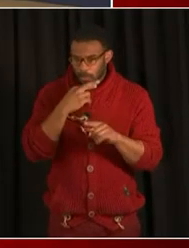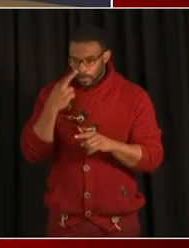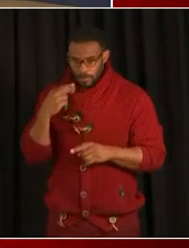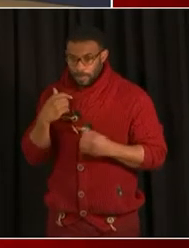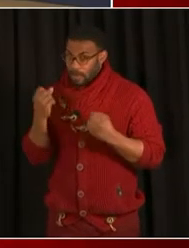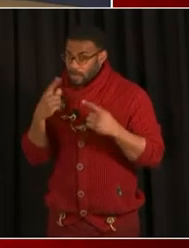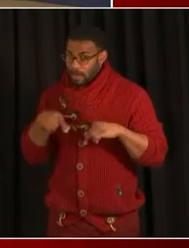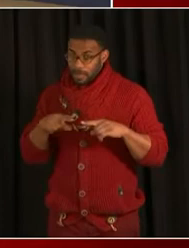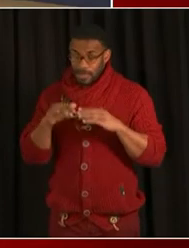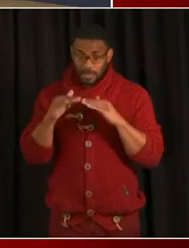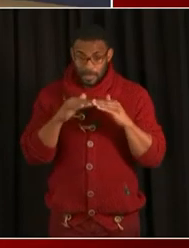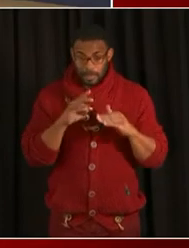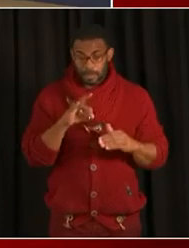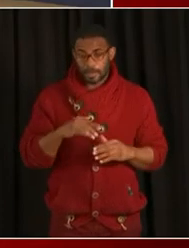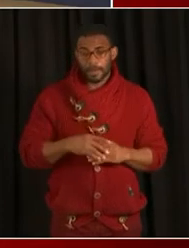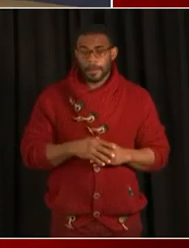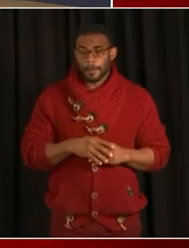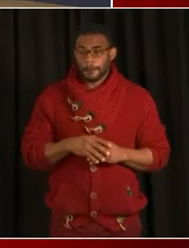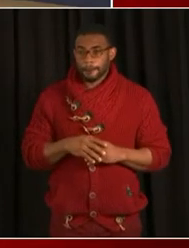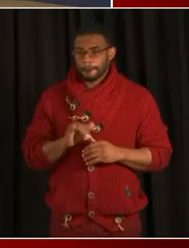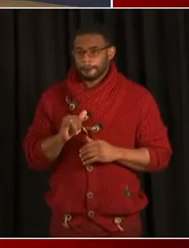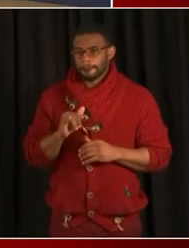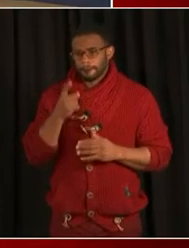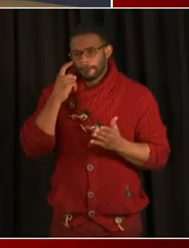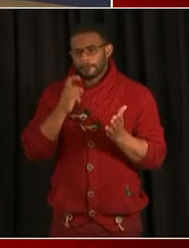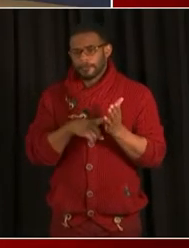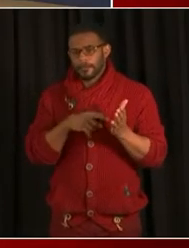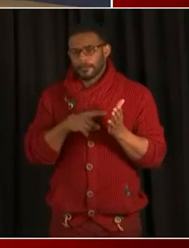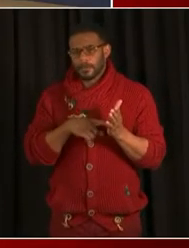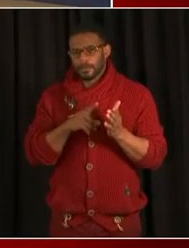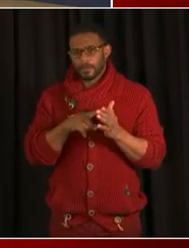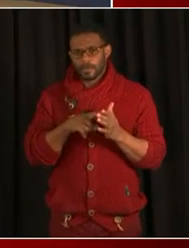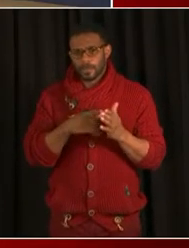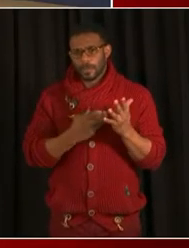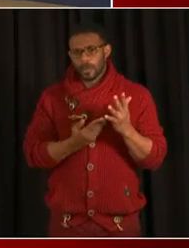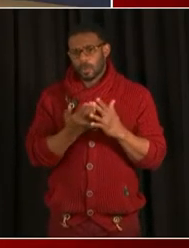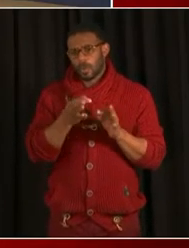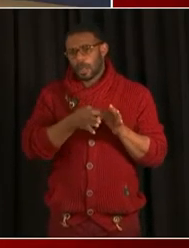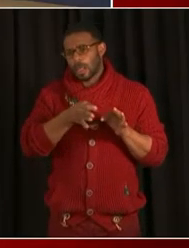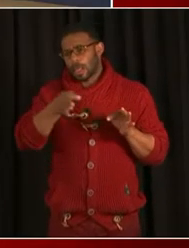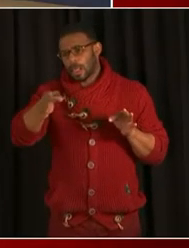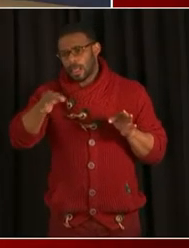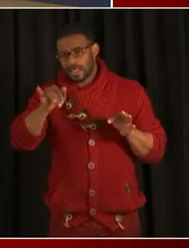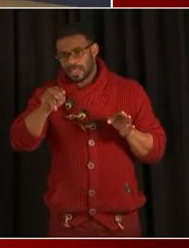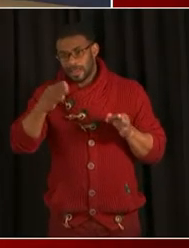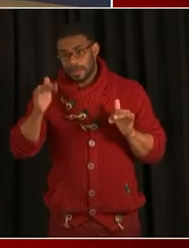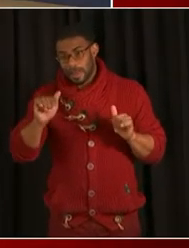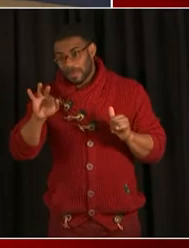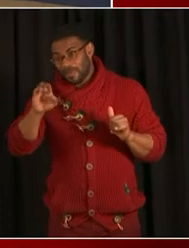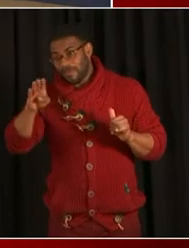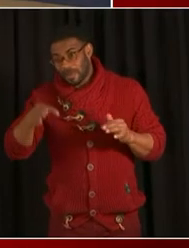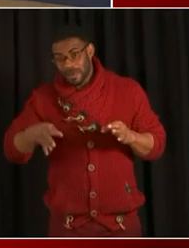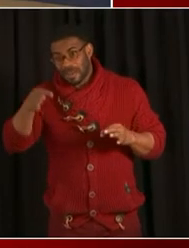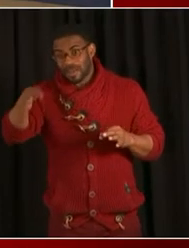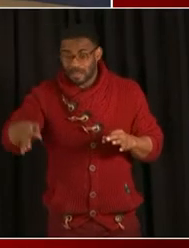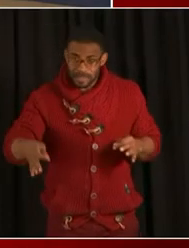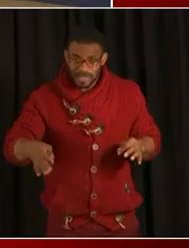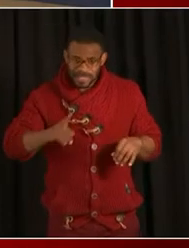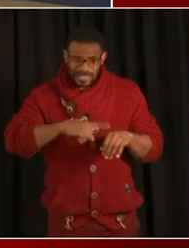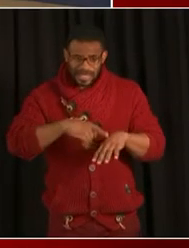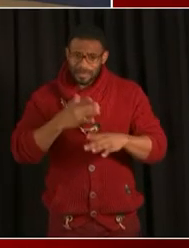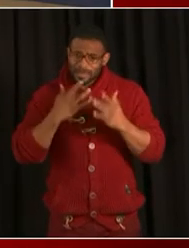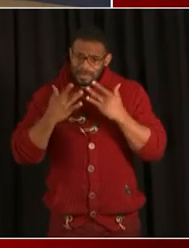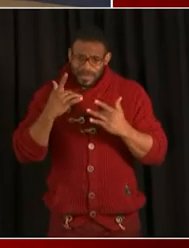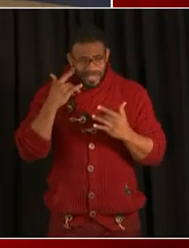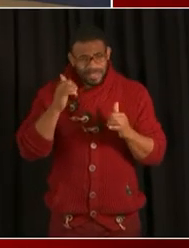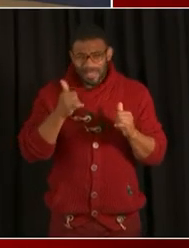restaurants because we have a lot of them in the downtown bid, that the notifications go out in January and continue in February. And your time is